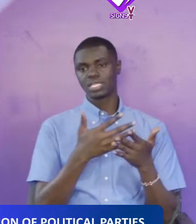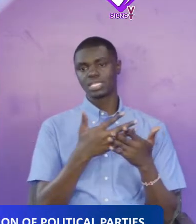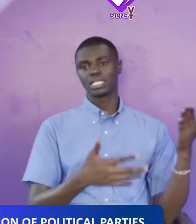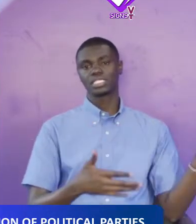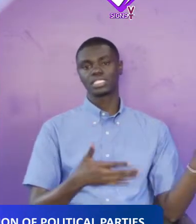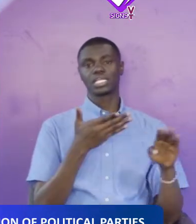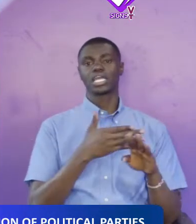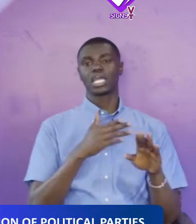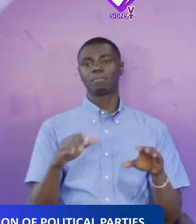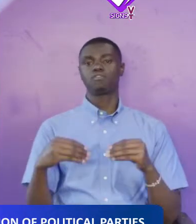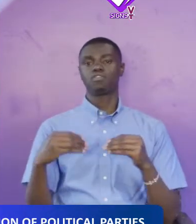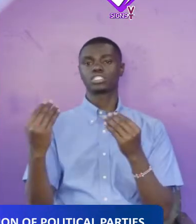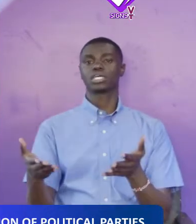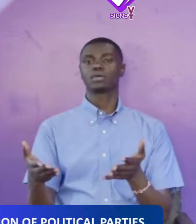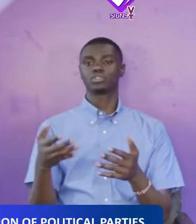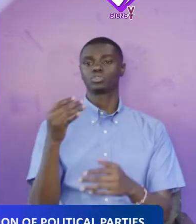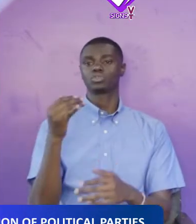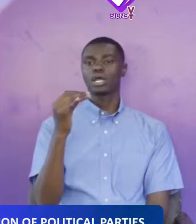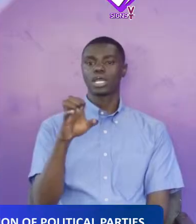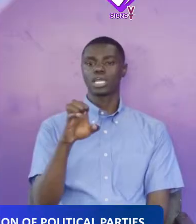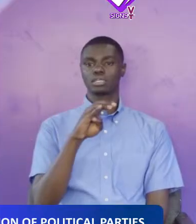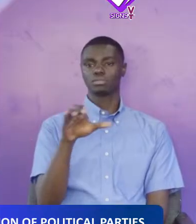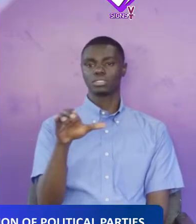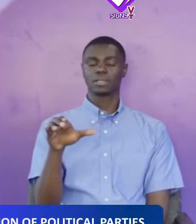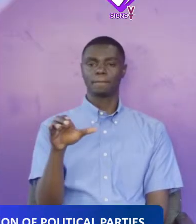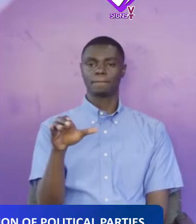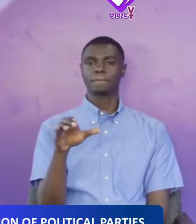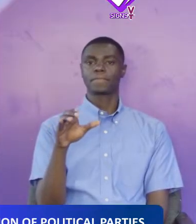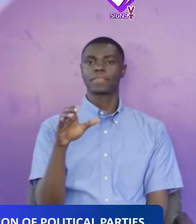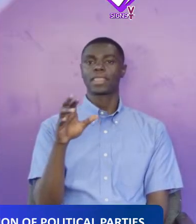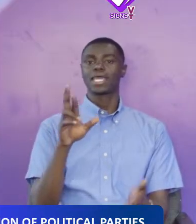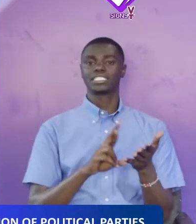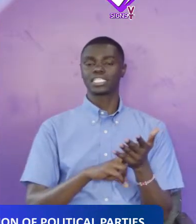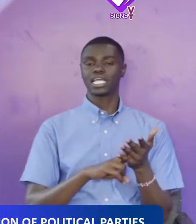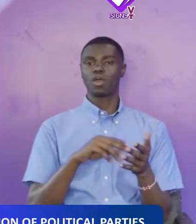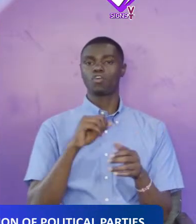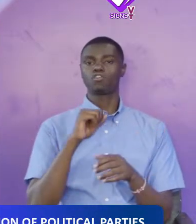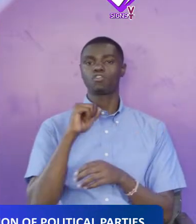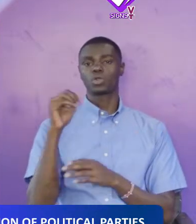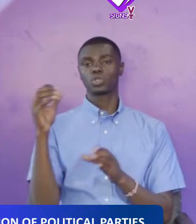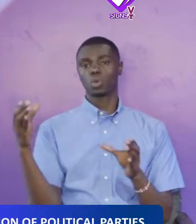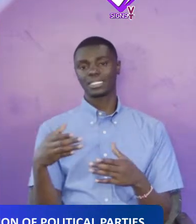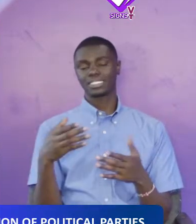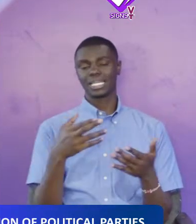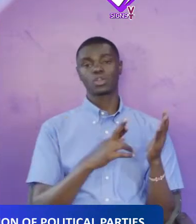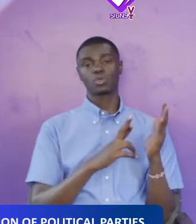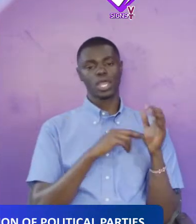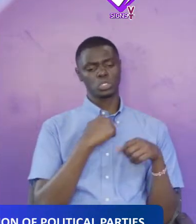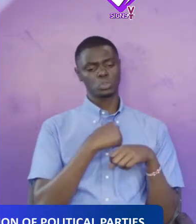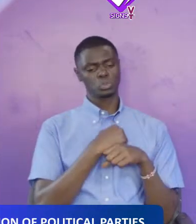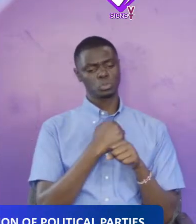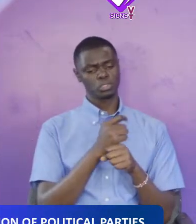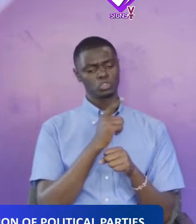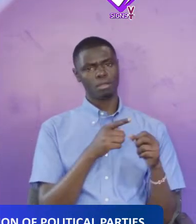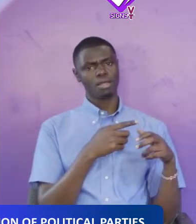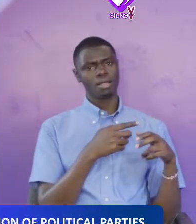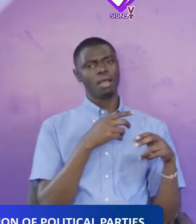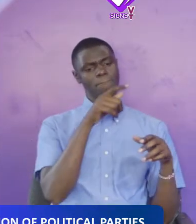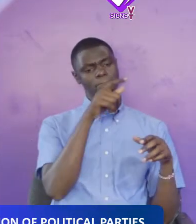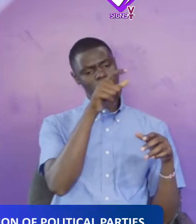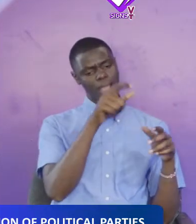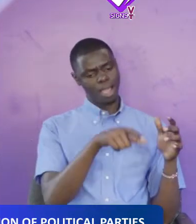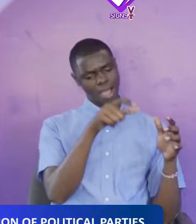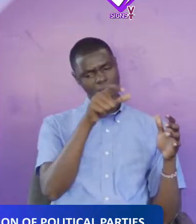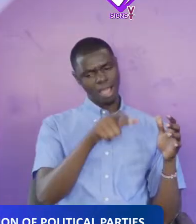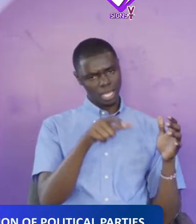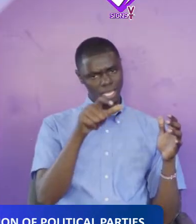before submission To to IEBC. IEBC. The register of political parties is required to ensure that the persons in a